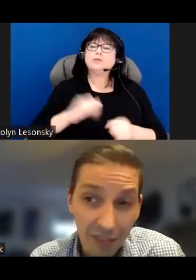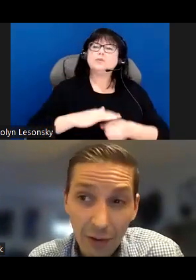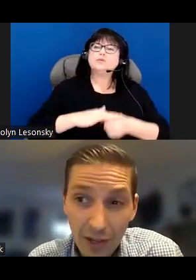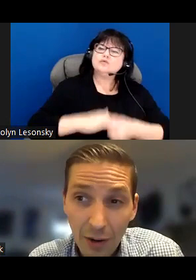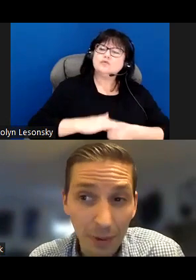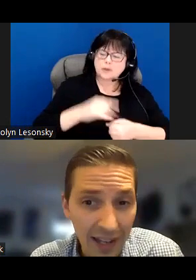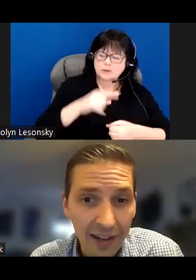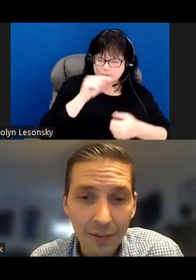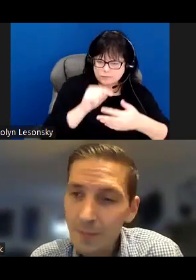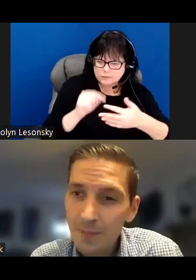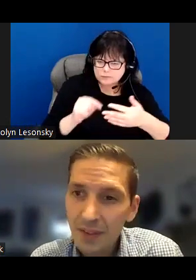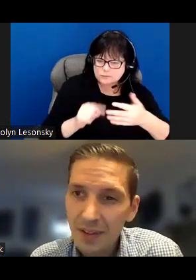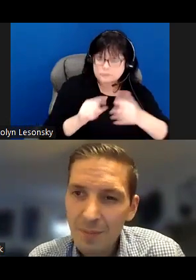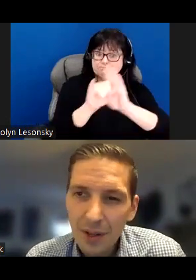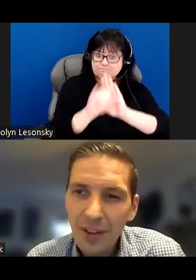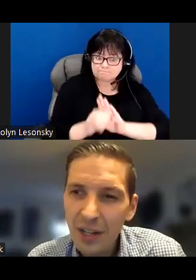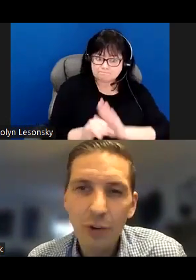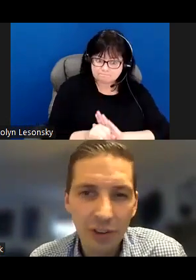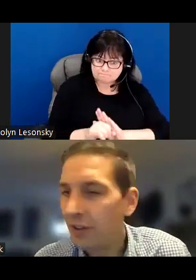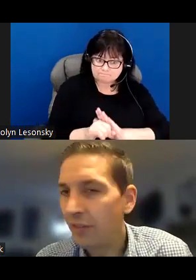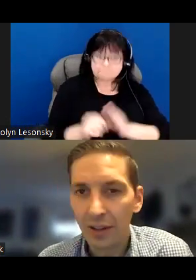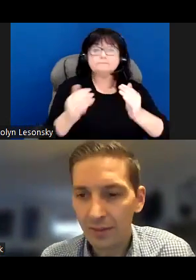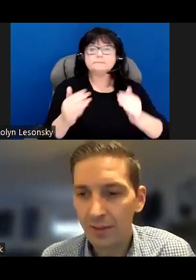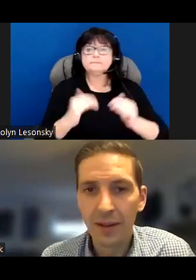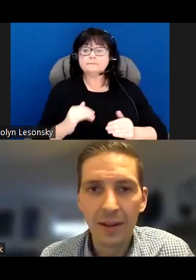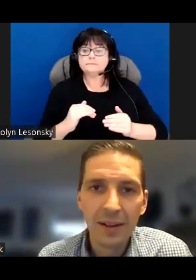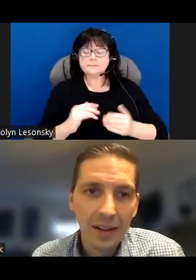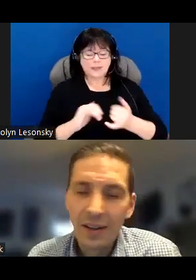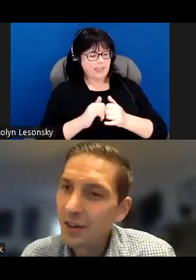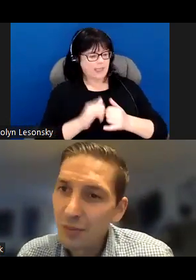creating a self-care plan, and building in resiliency.